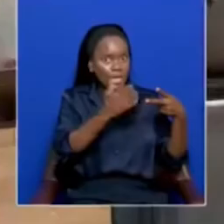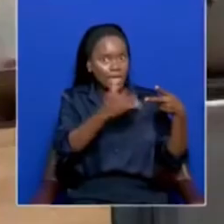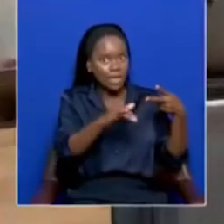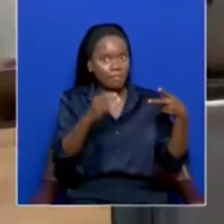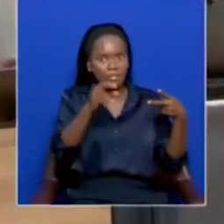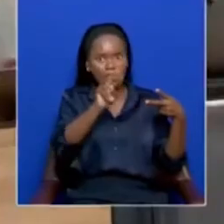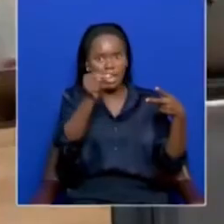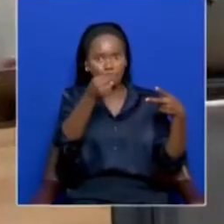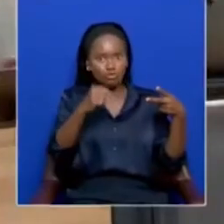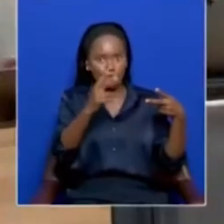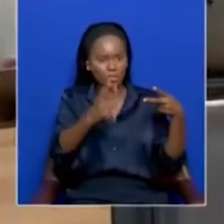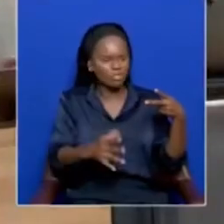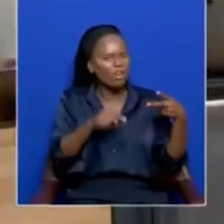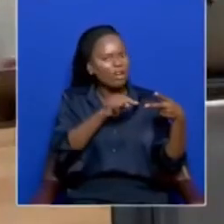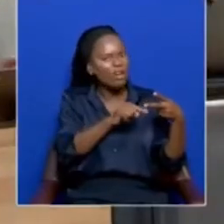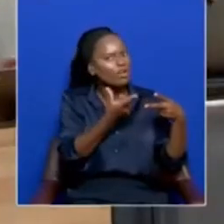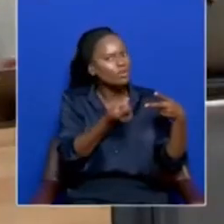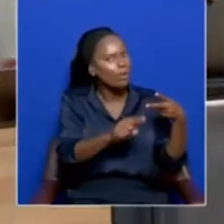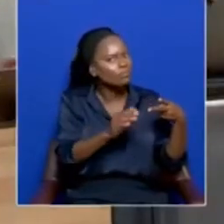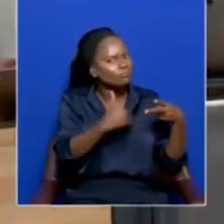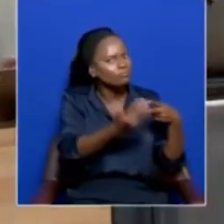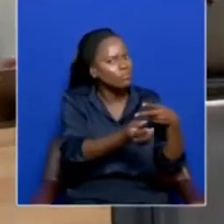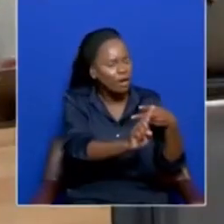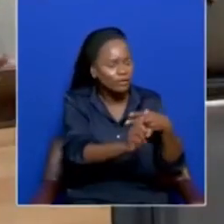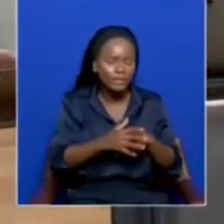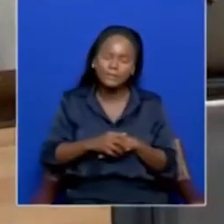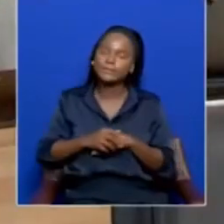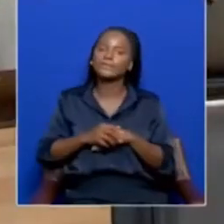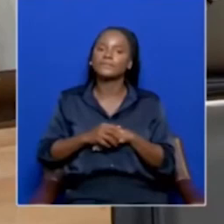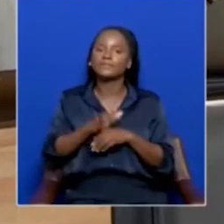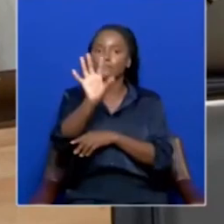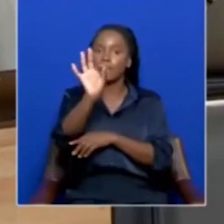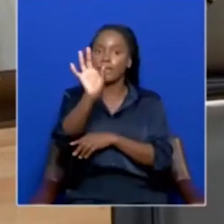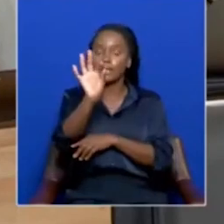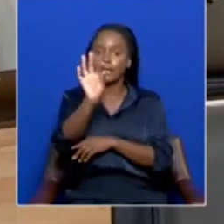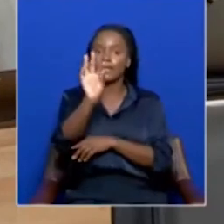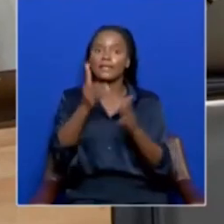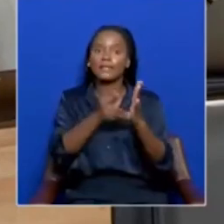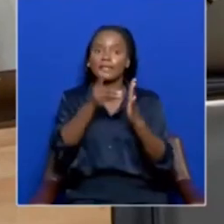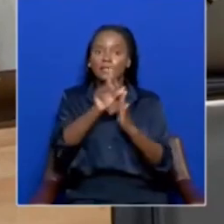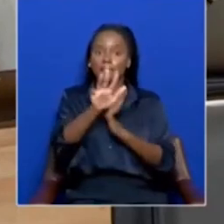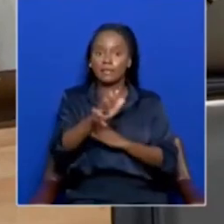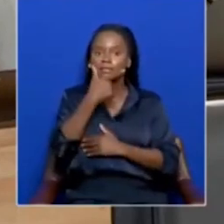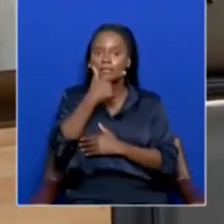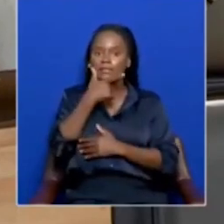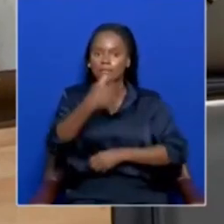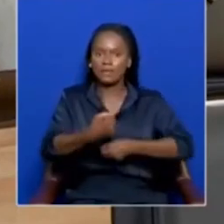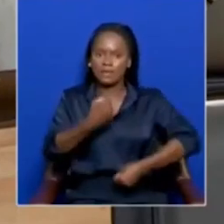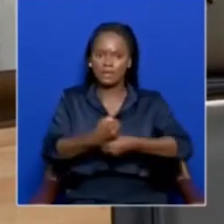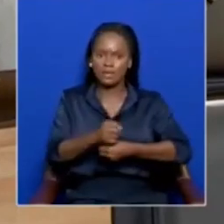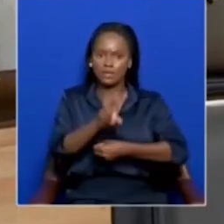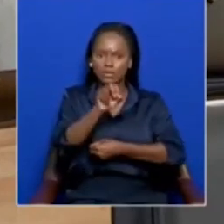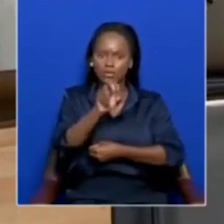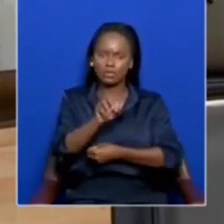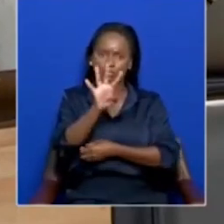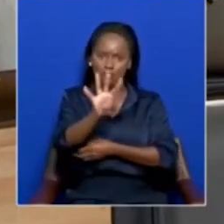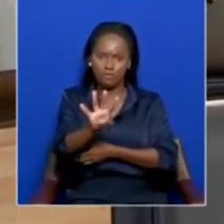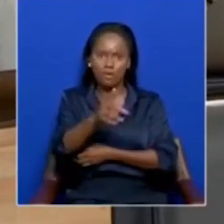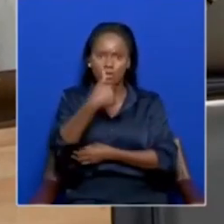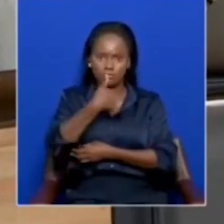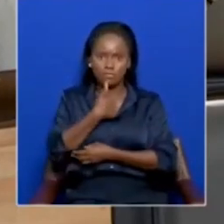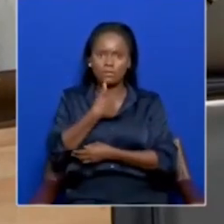On Monday, the 9th of December, 2024, at about 11:53, I sent an email to Minister Senzo